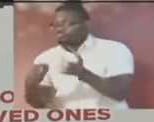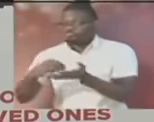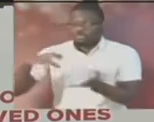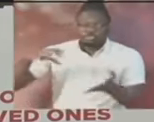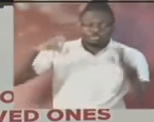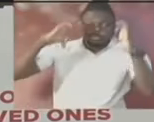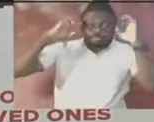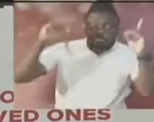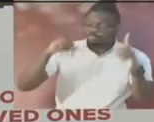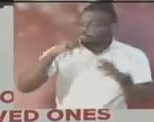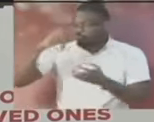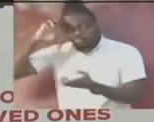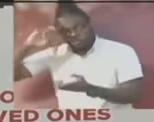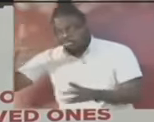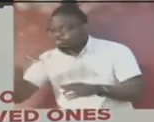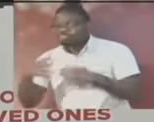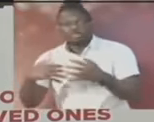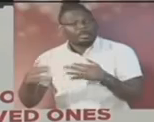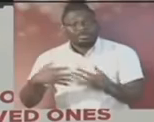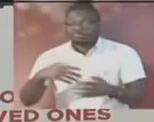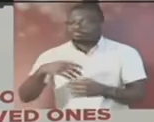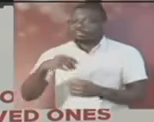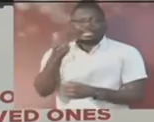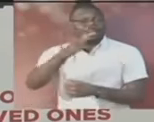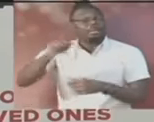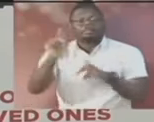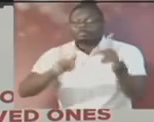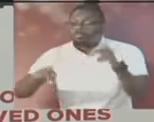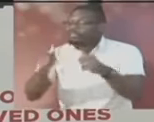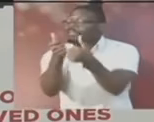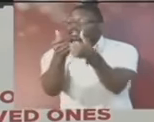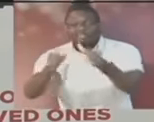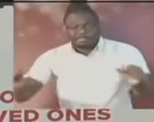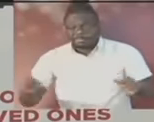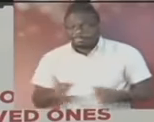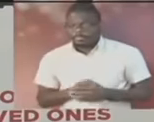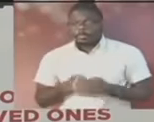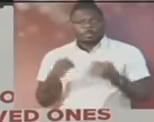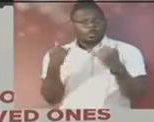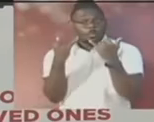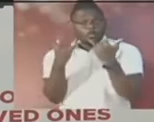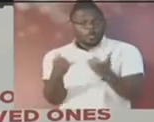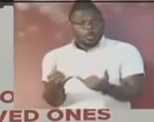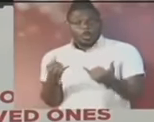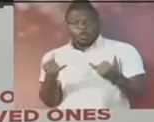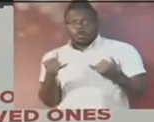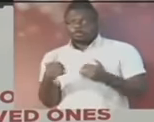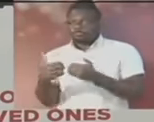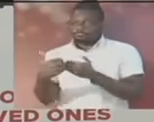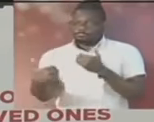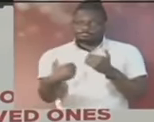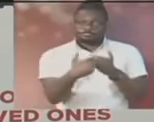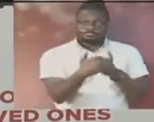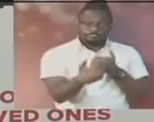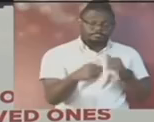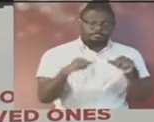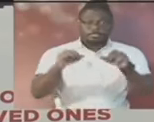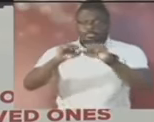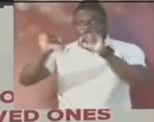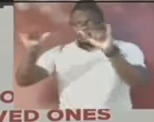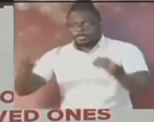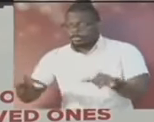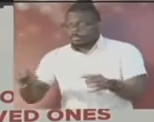And it is treated at in the parallel system, which is currently under strain. I'd like to reiterate, we have